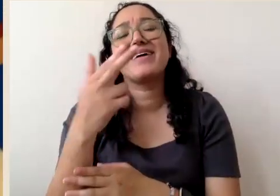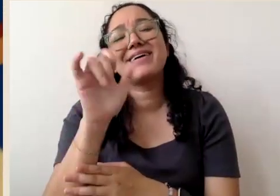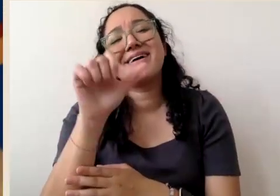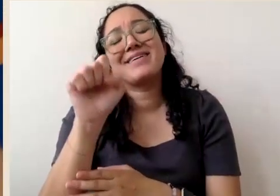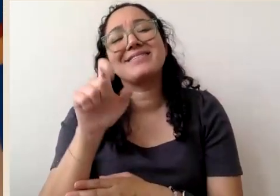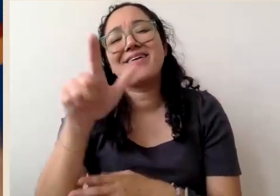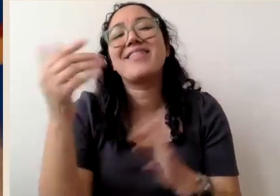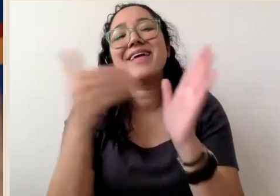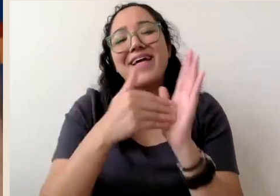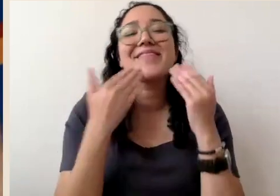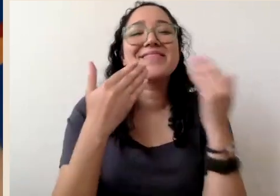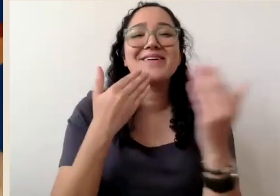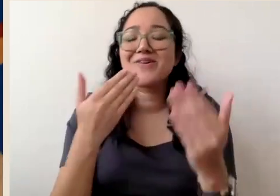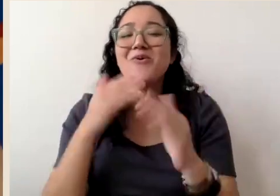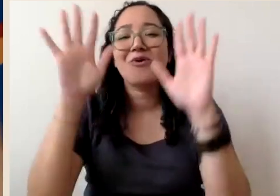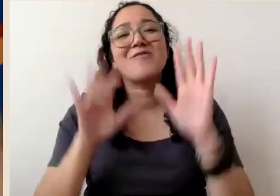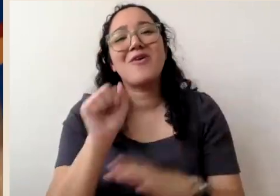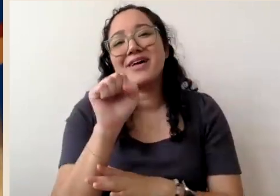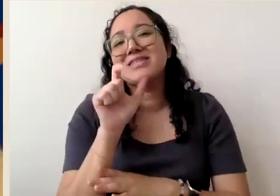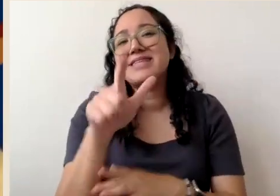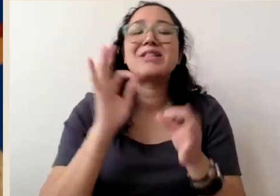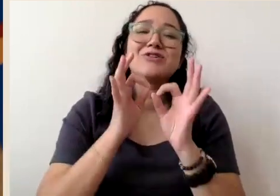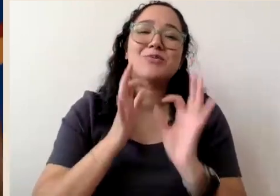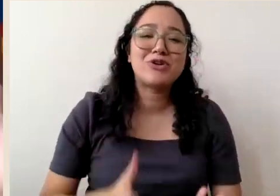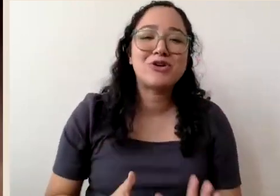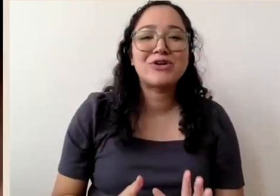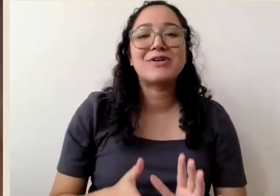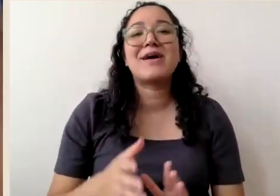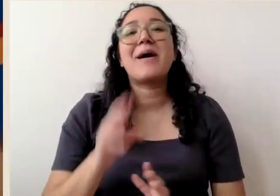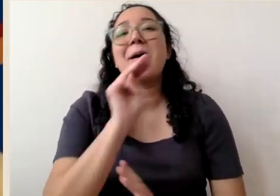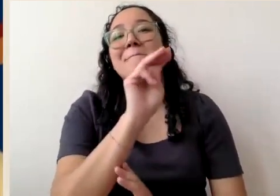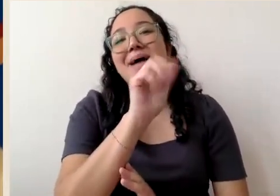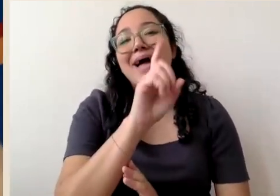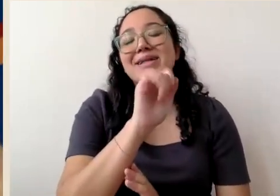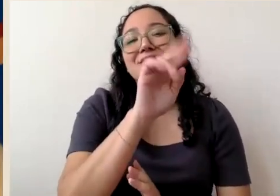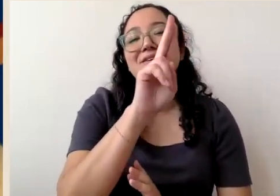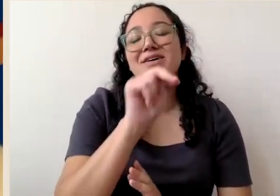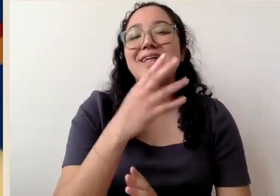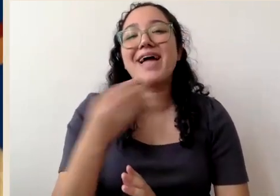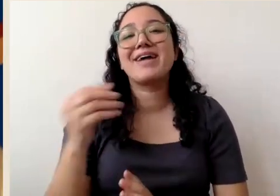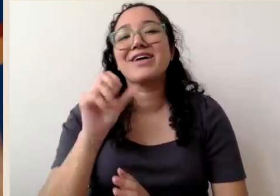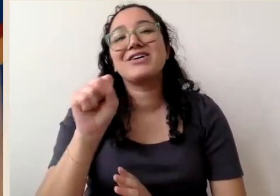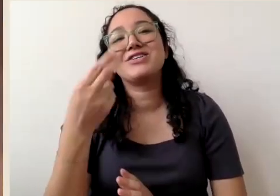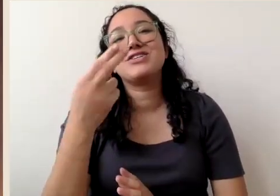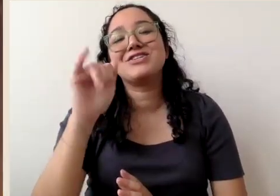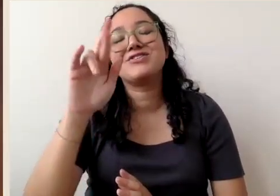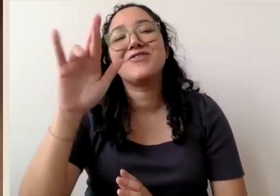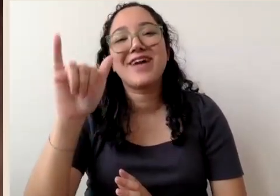CCC, and again to our wonderful ASL interpreters, Madison and Sheree, that join